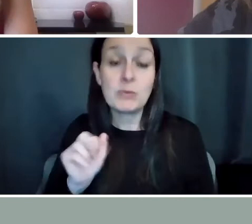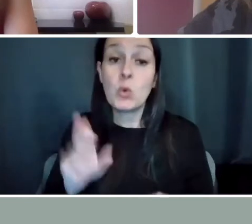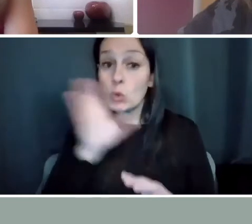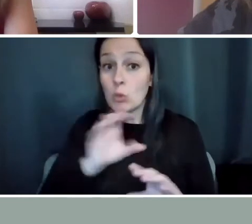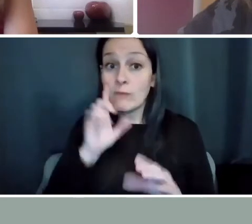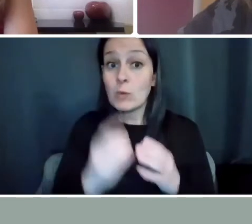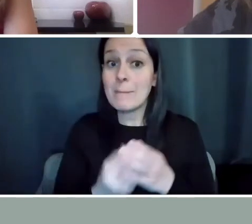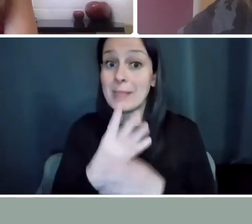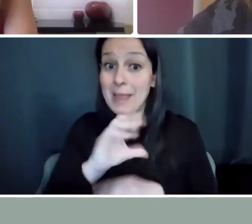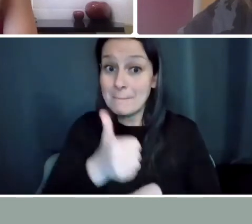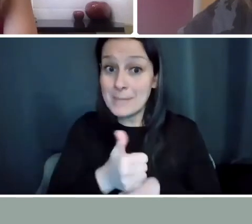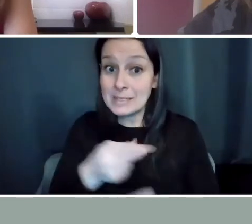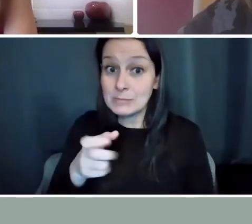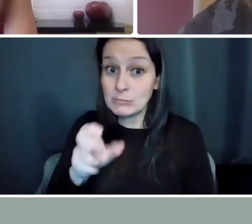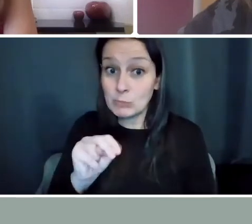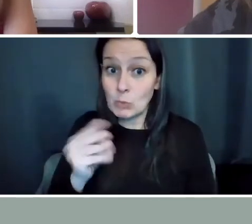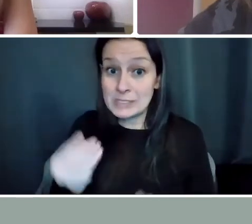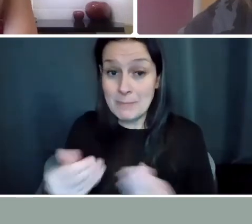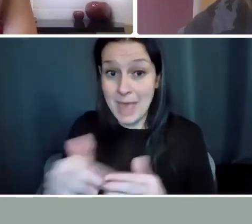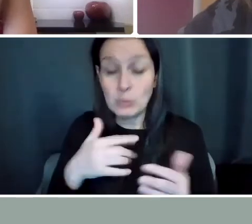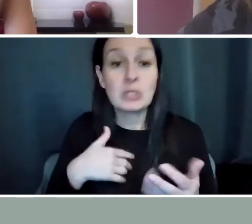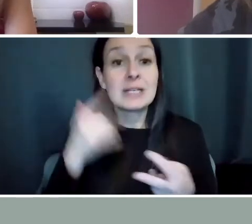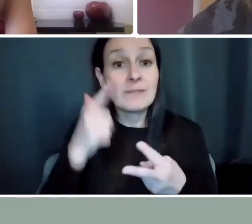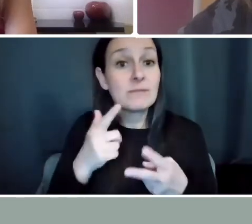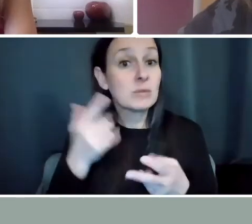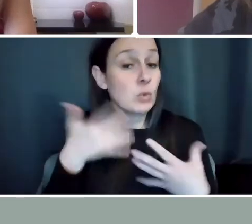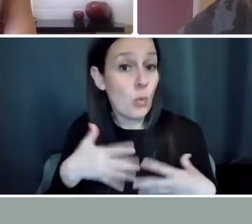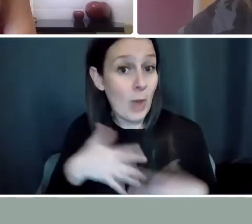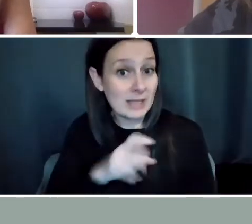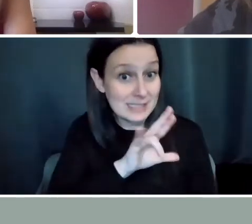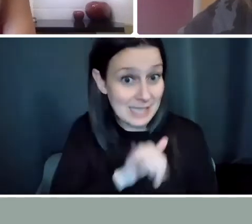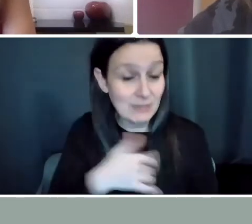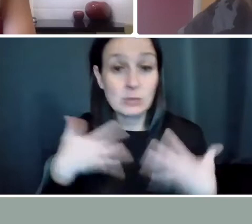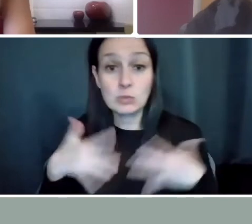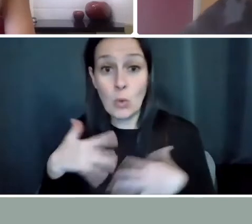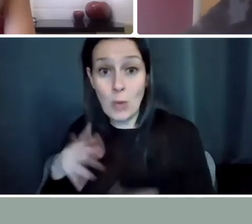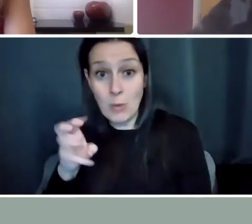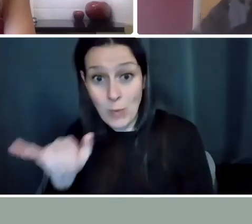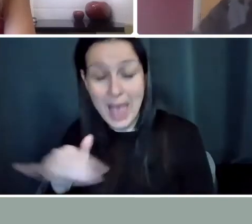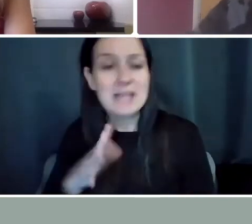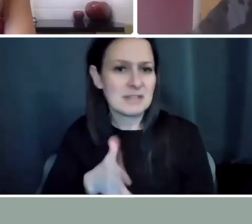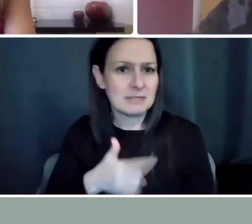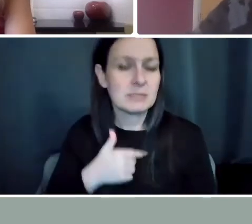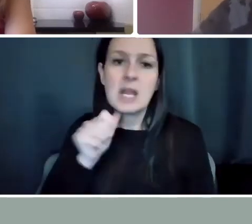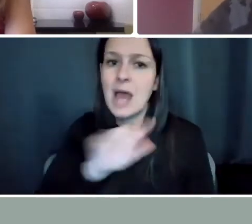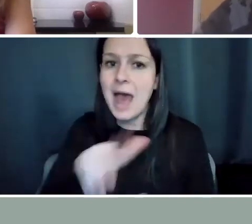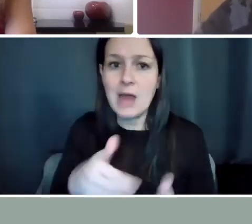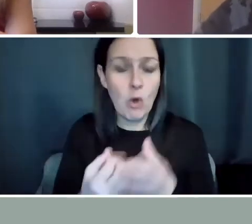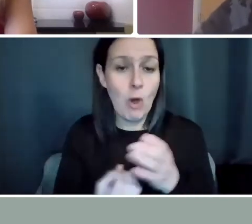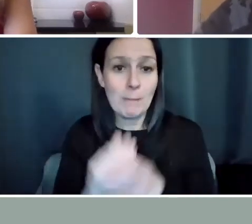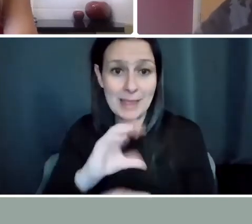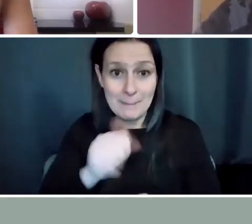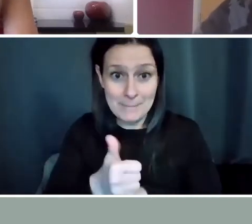powder if you don't want to have dairy, you don't want to do whey. And not all plant-based protein powders are